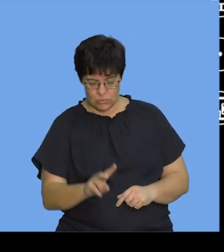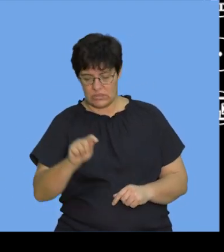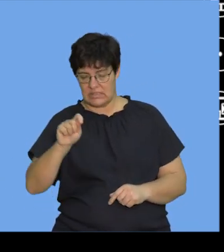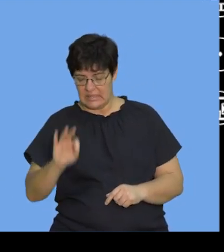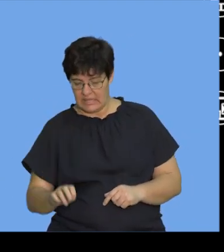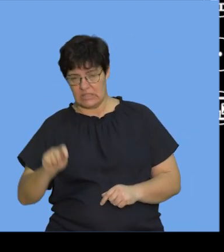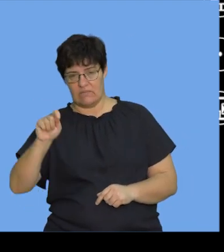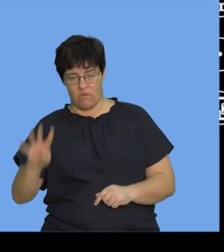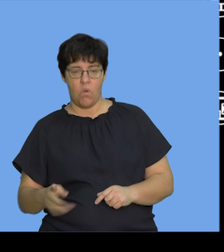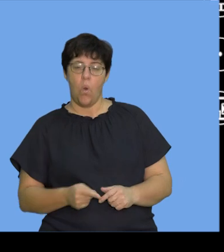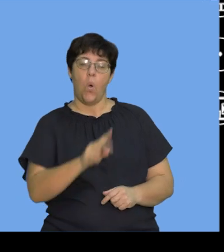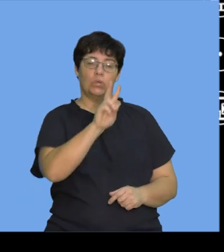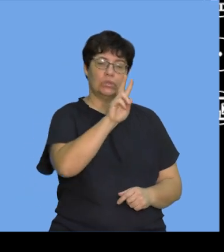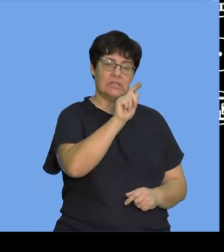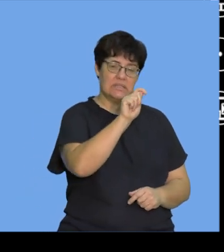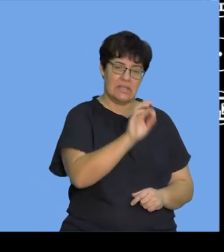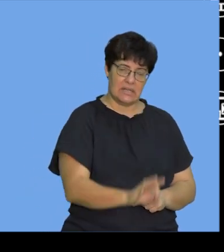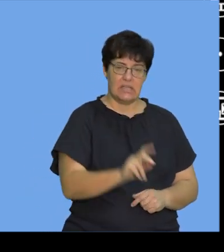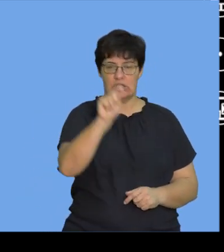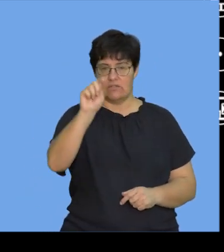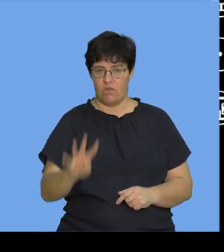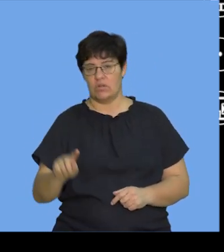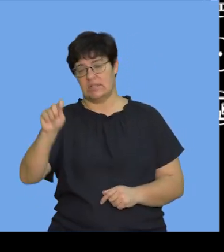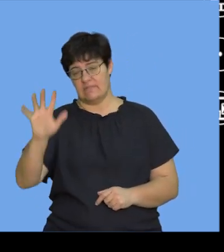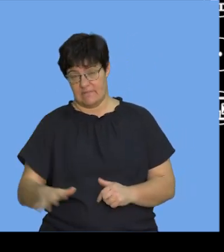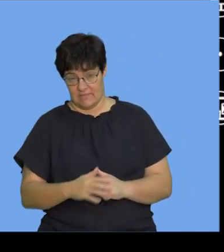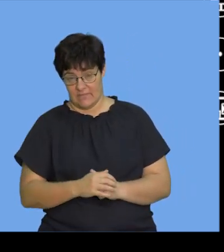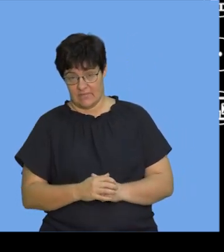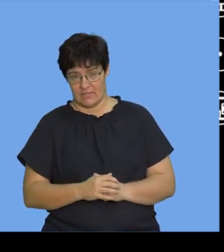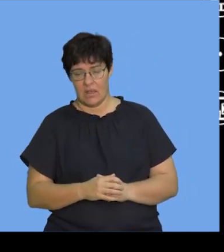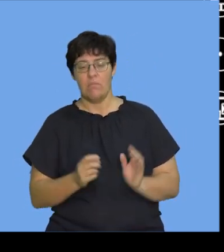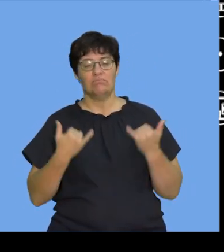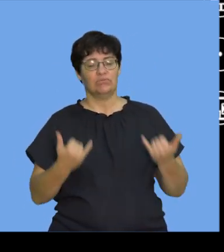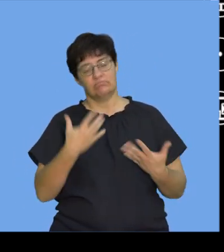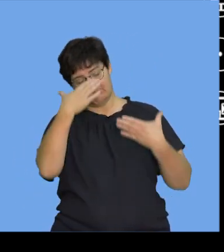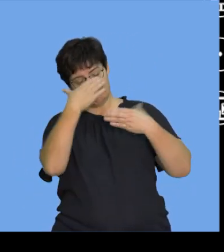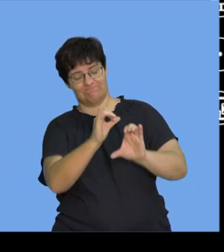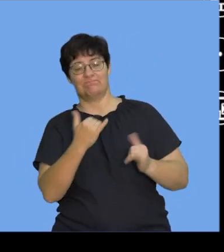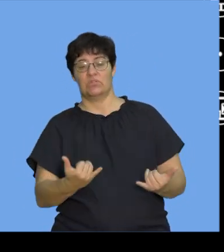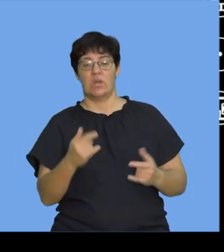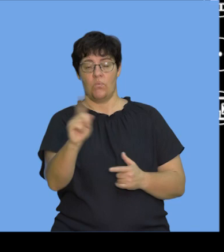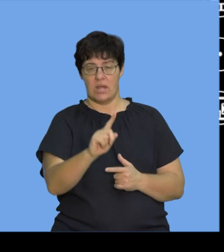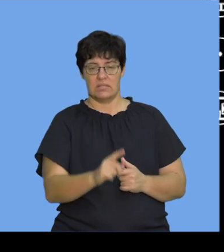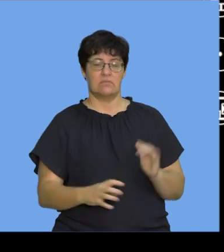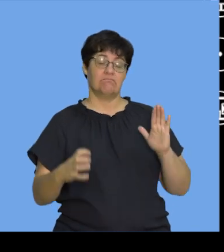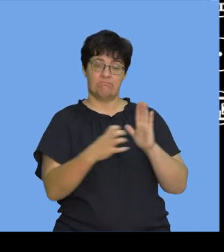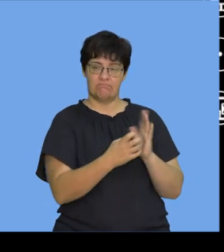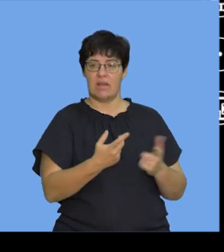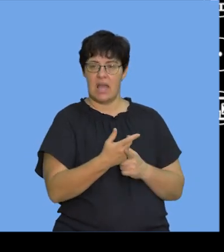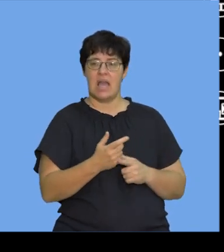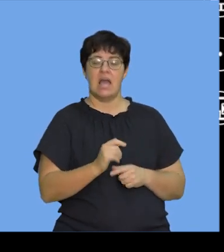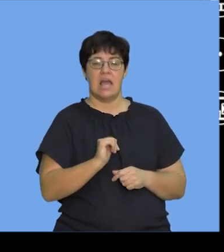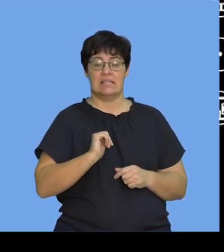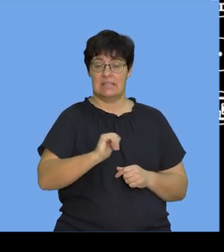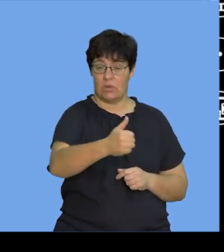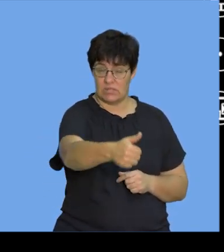be consecutive to one another. Our roadmap of what we've looked at so far, it was a sequence. And then we said a